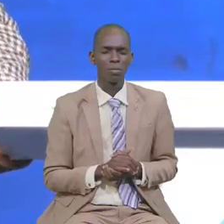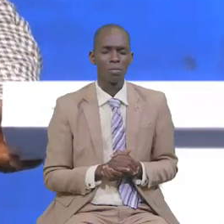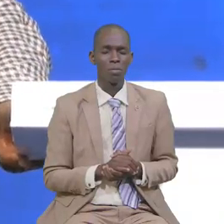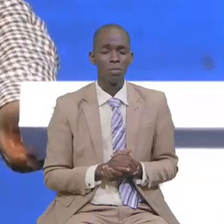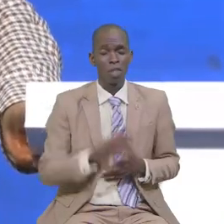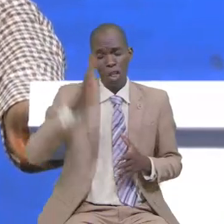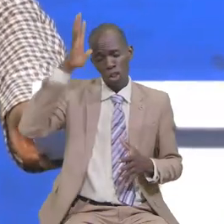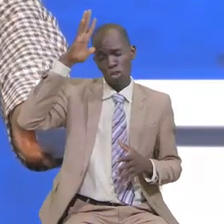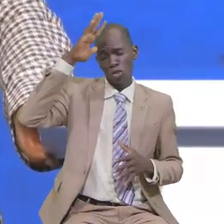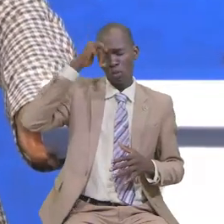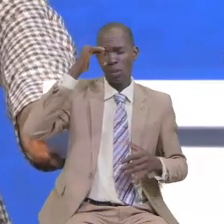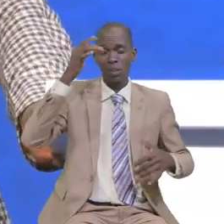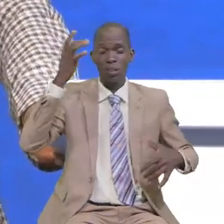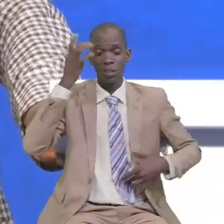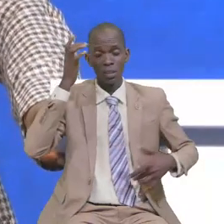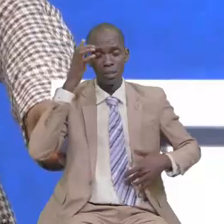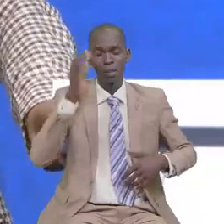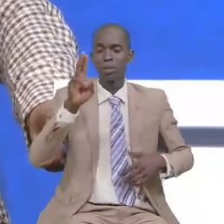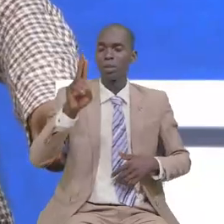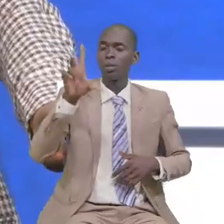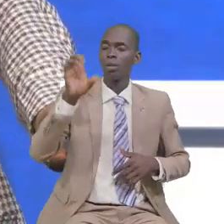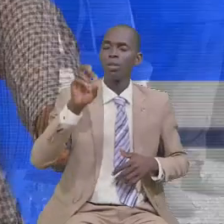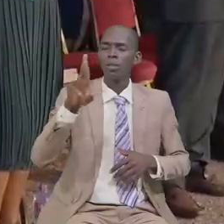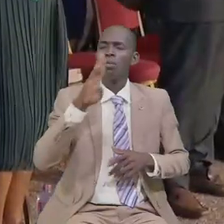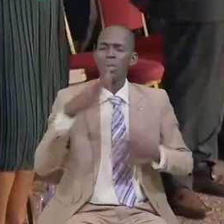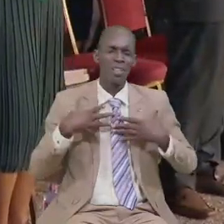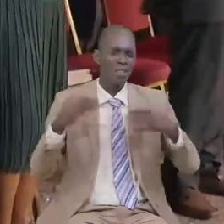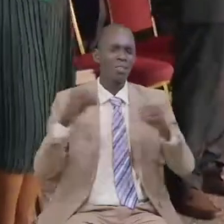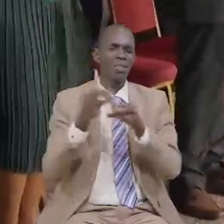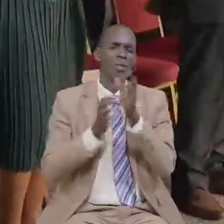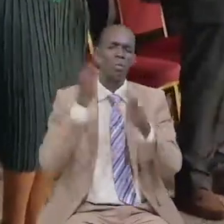Incurable disease, ulcer, be healed in Jesus' name.